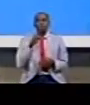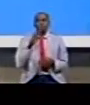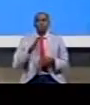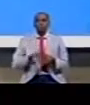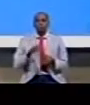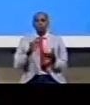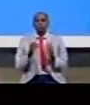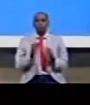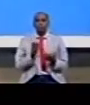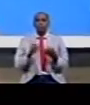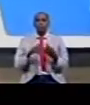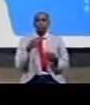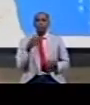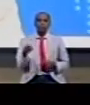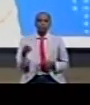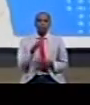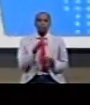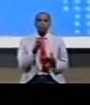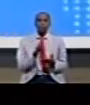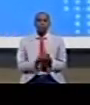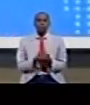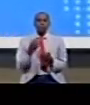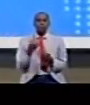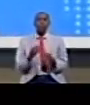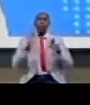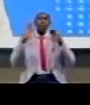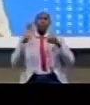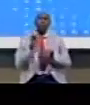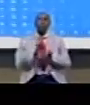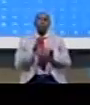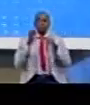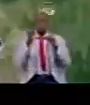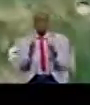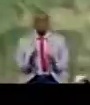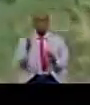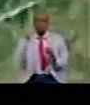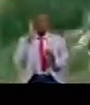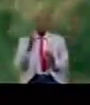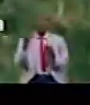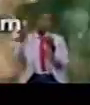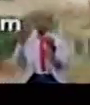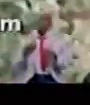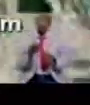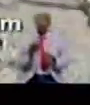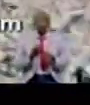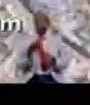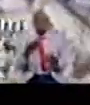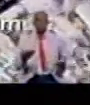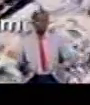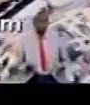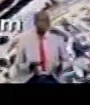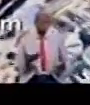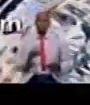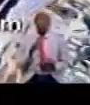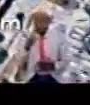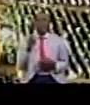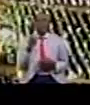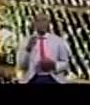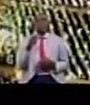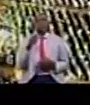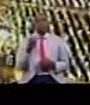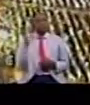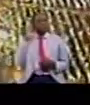and petition Him? Come forward. Yes. Oh God, thou Jesus, Lord, thou Savior,